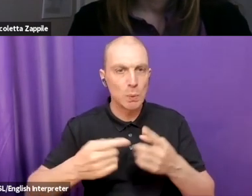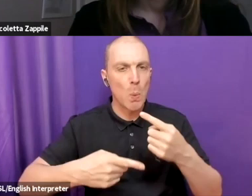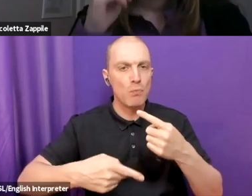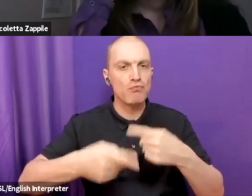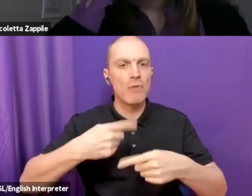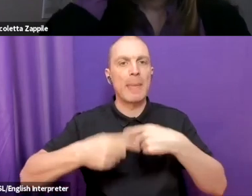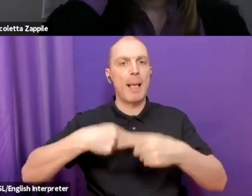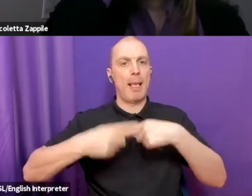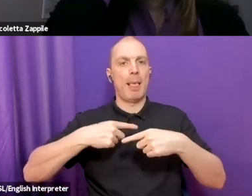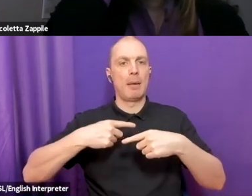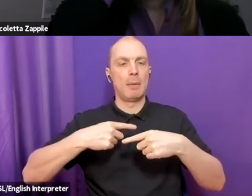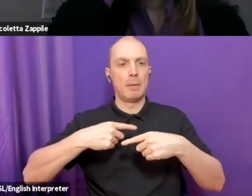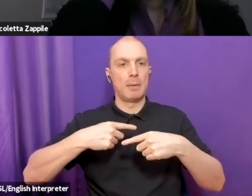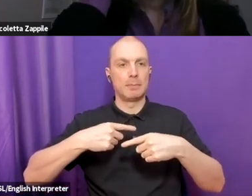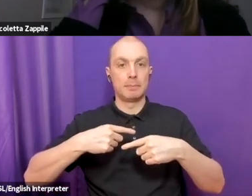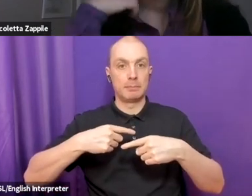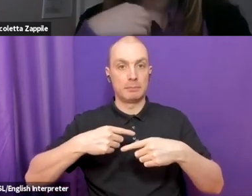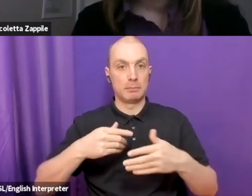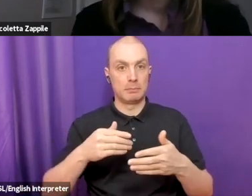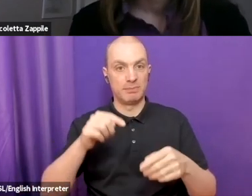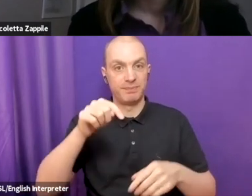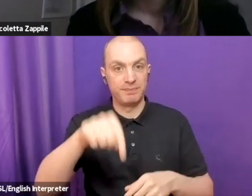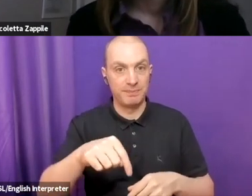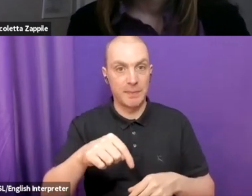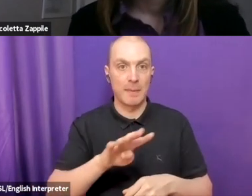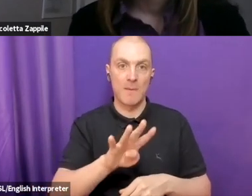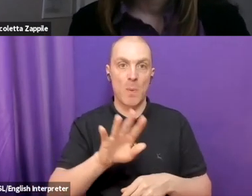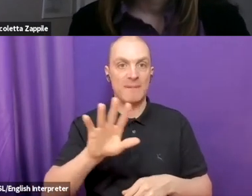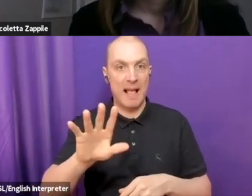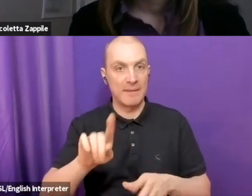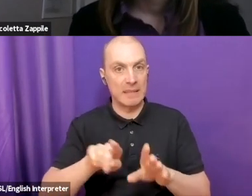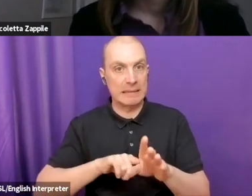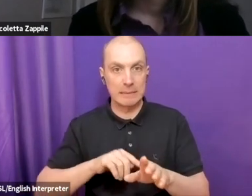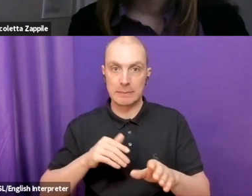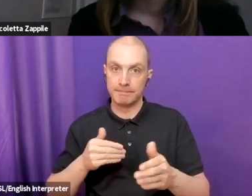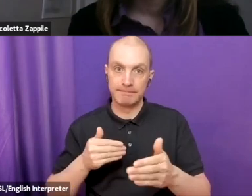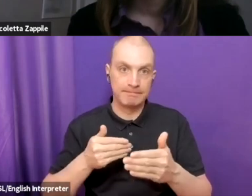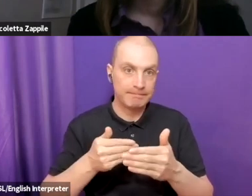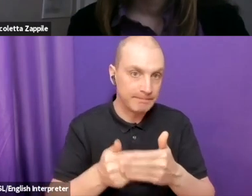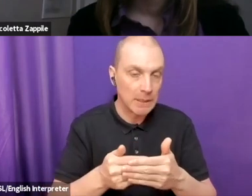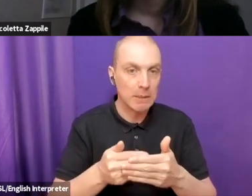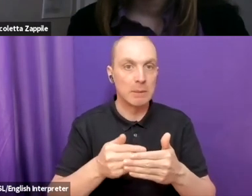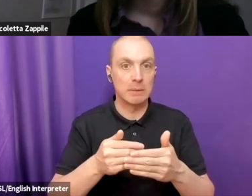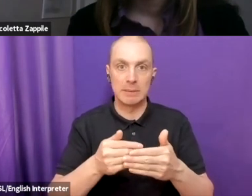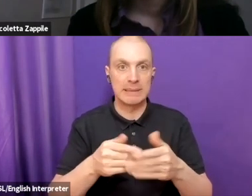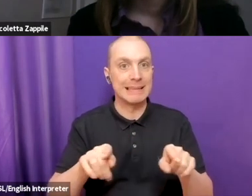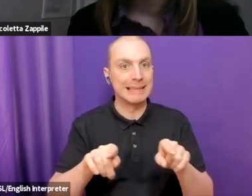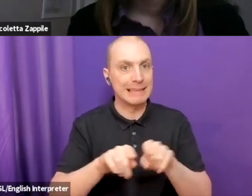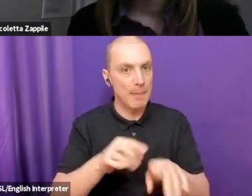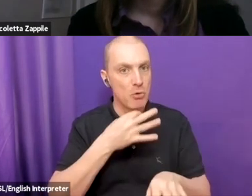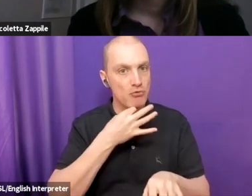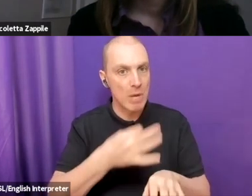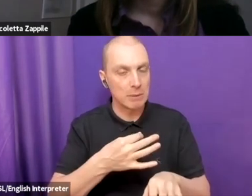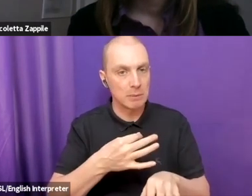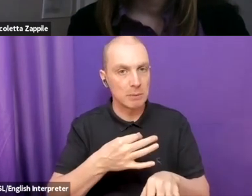now 4 or 5 years later on the same situation, and the same risk is existing. So